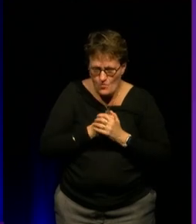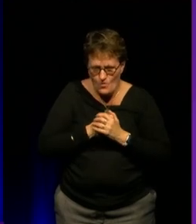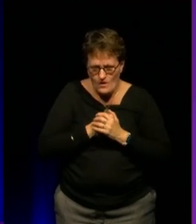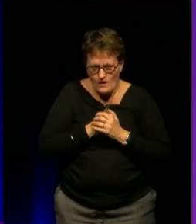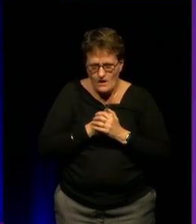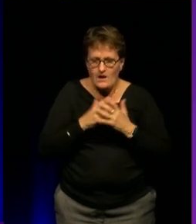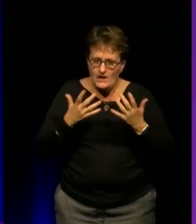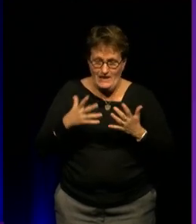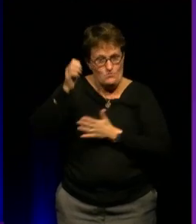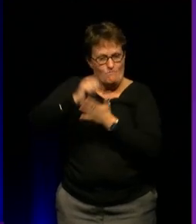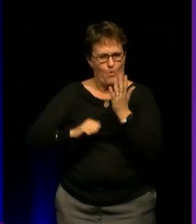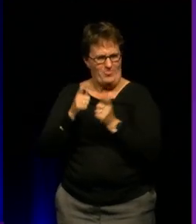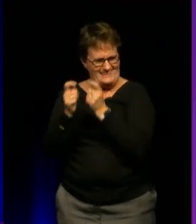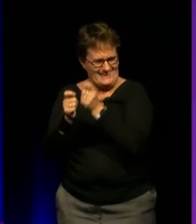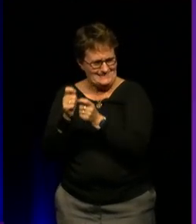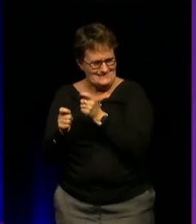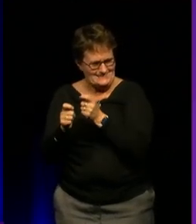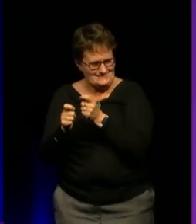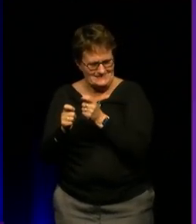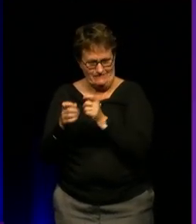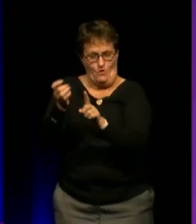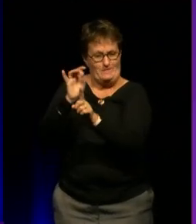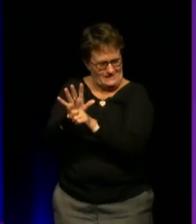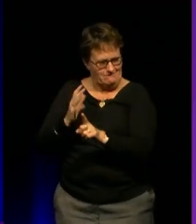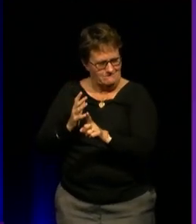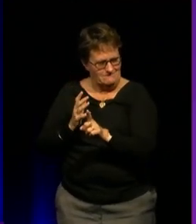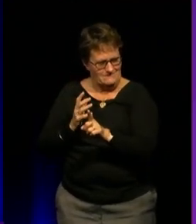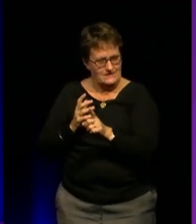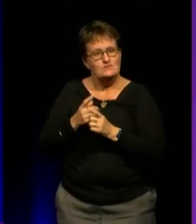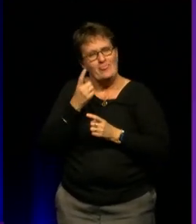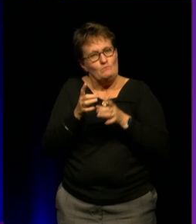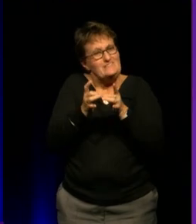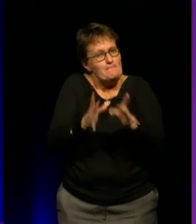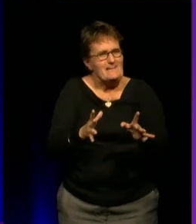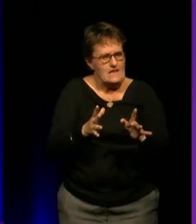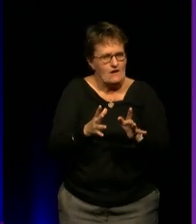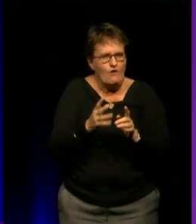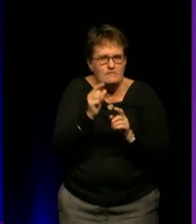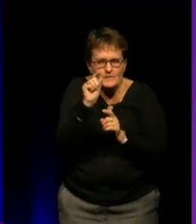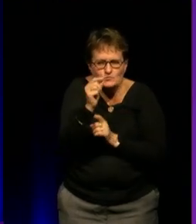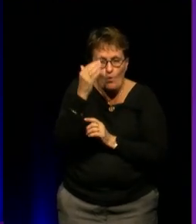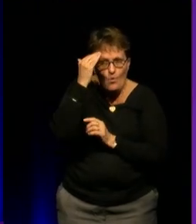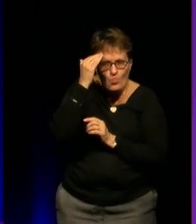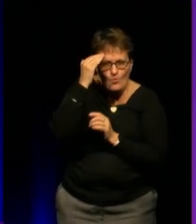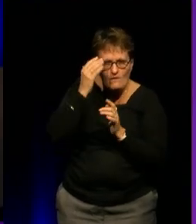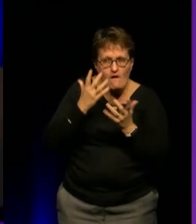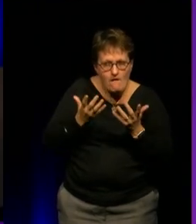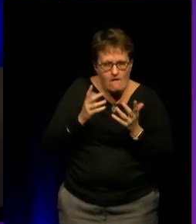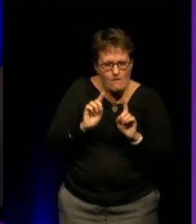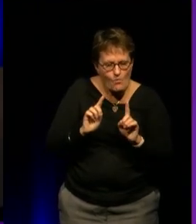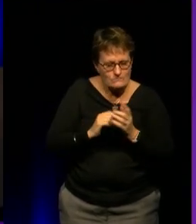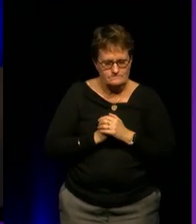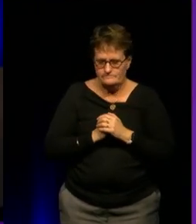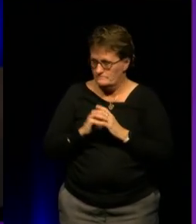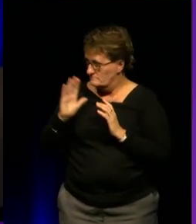flu test, I'm pretty sure. And that was the beginning of why not? Why can't we do a home flu test? Let's get to a loom. We're talking about